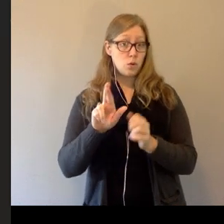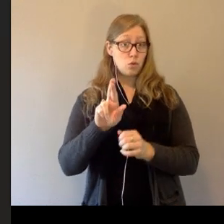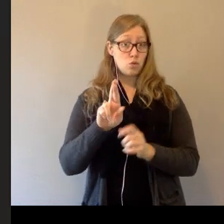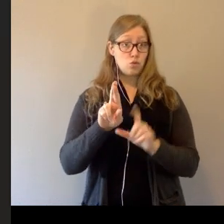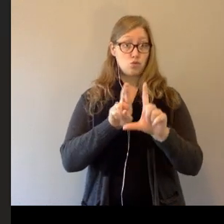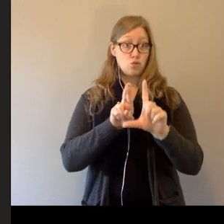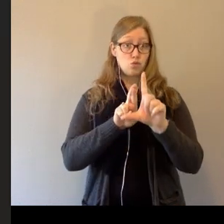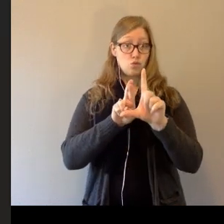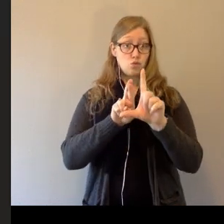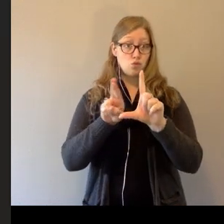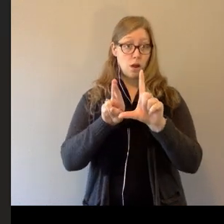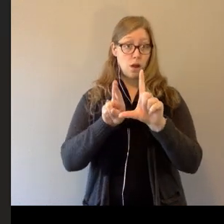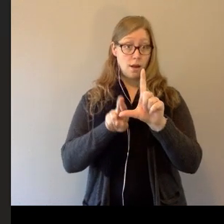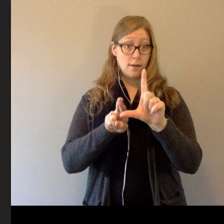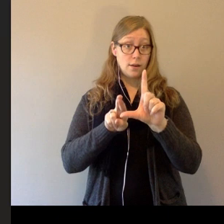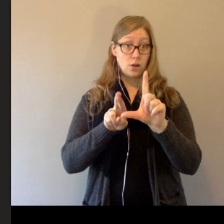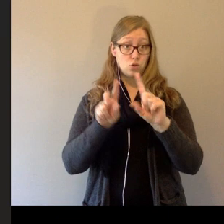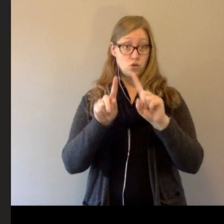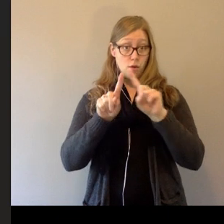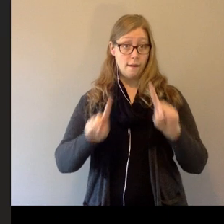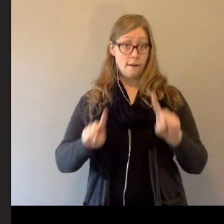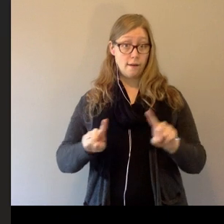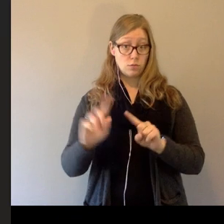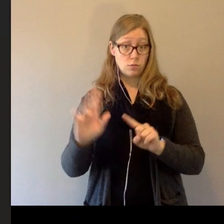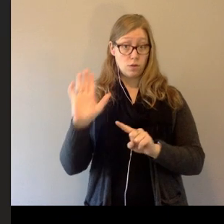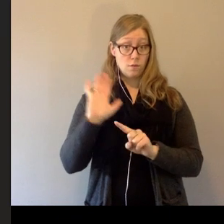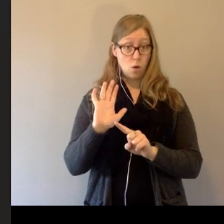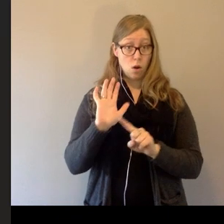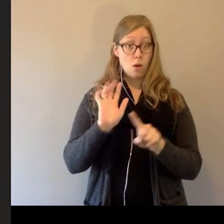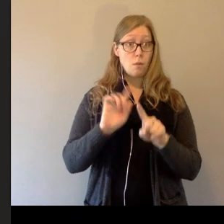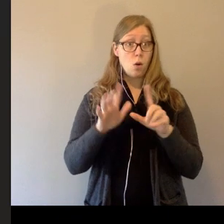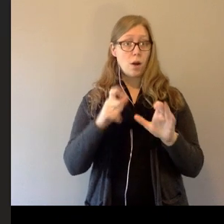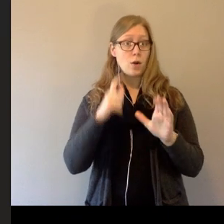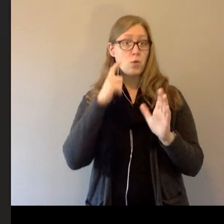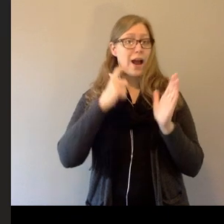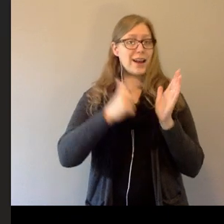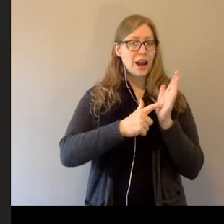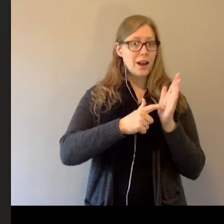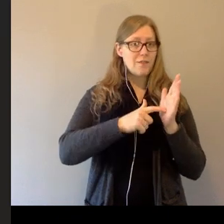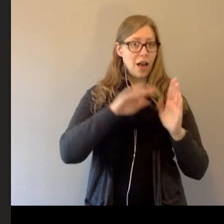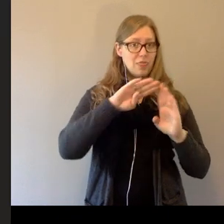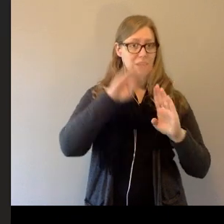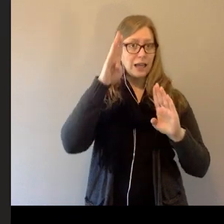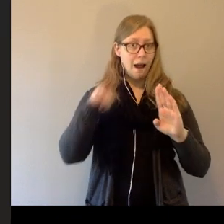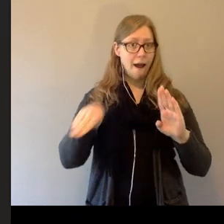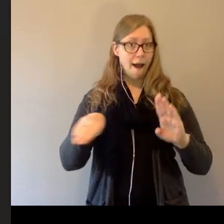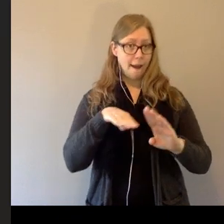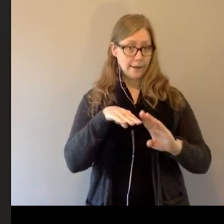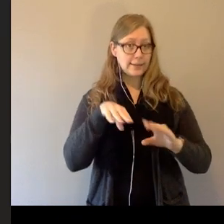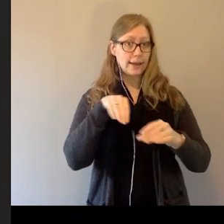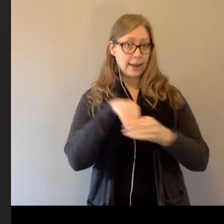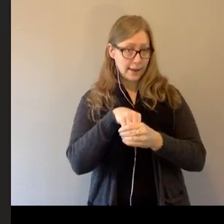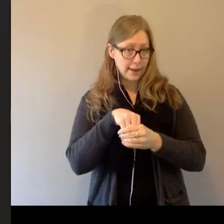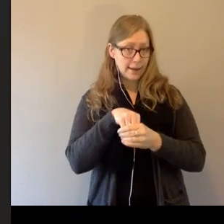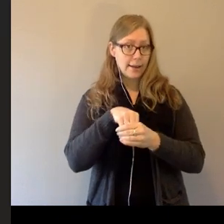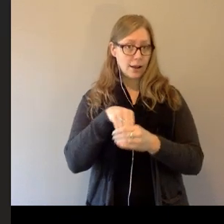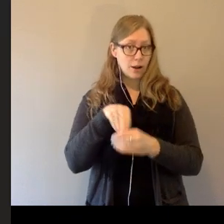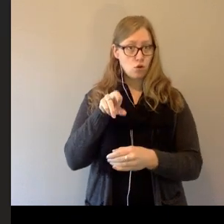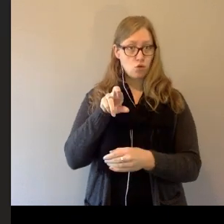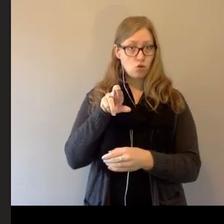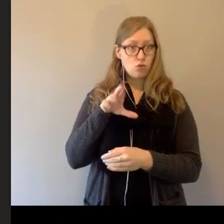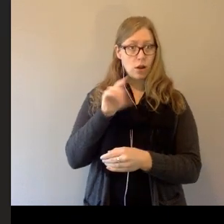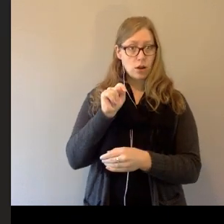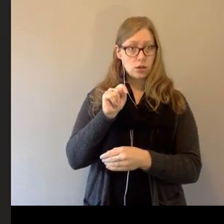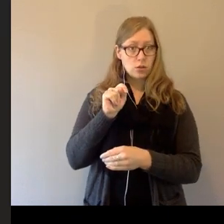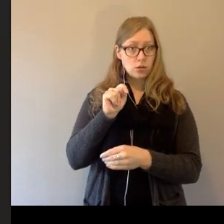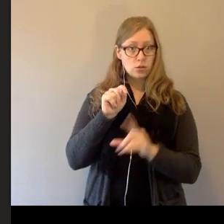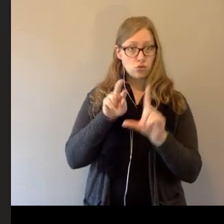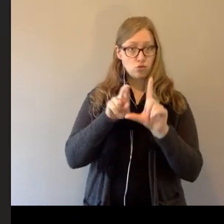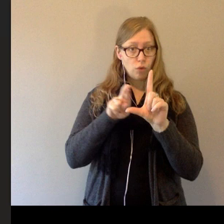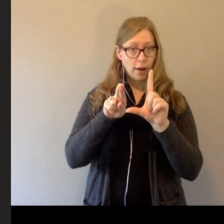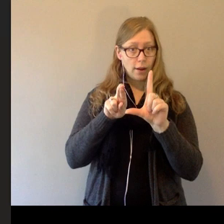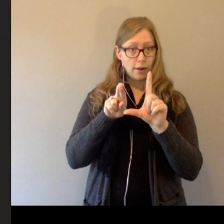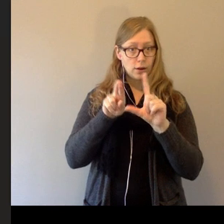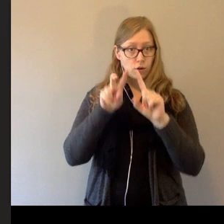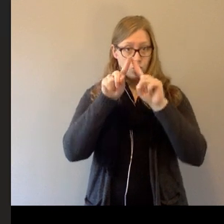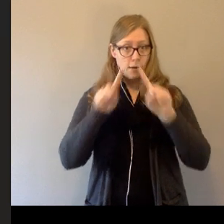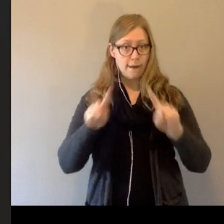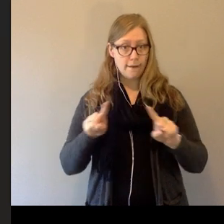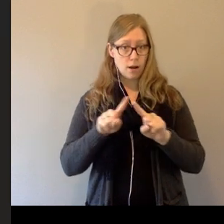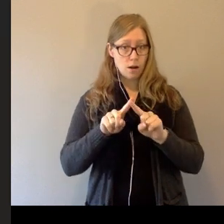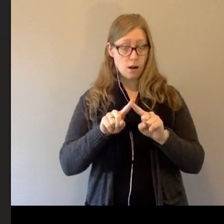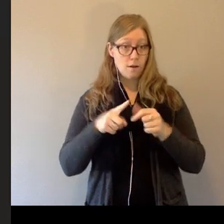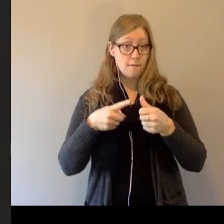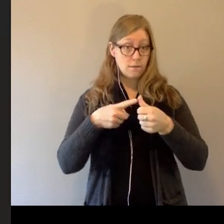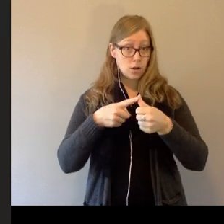was to identify the sides in a right triangle and identify them as the hypotenuse, which of course never changes. It's